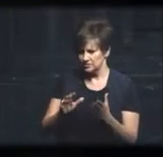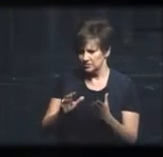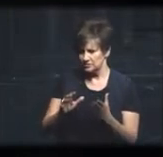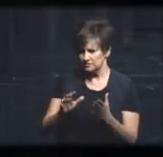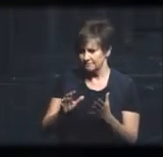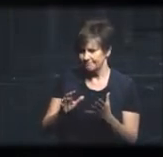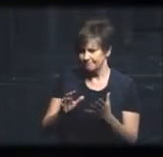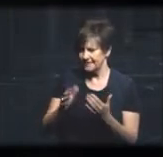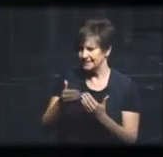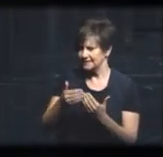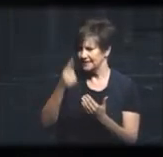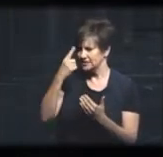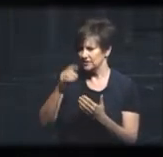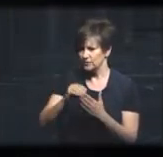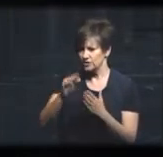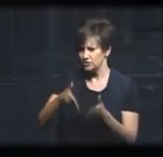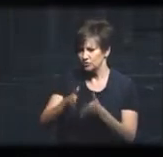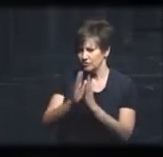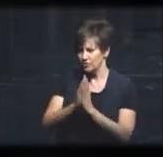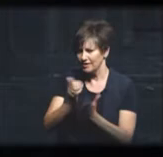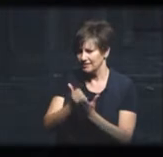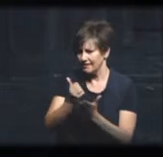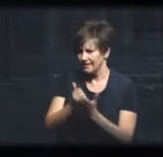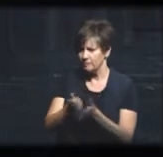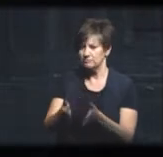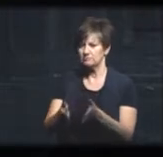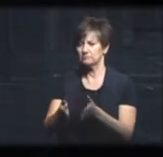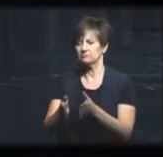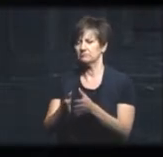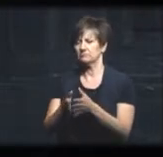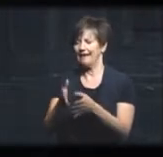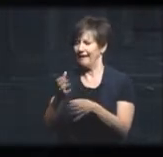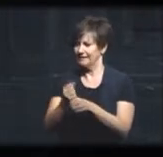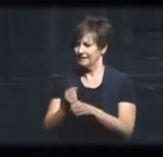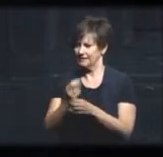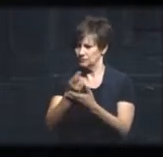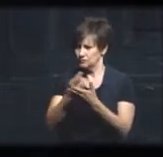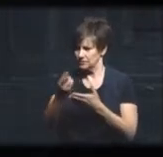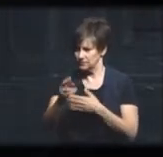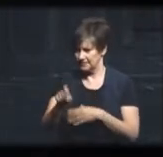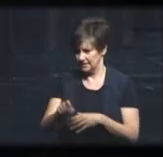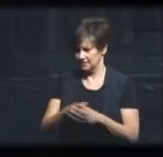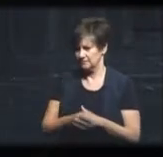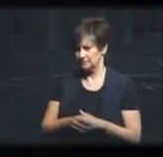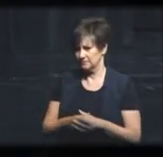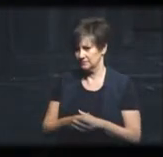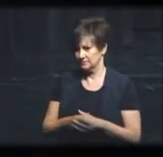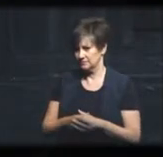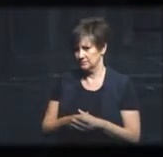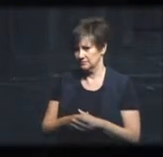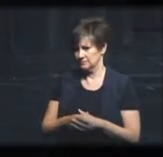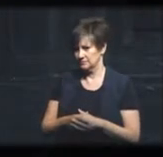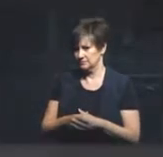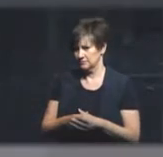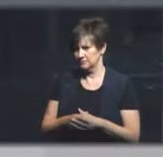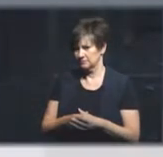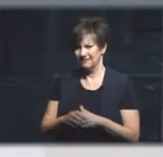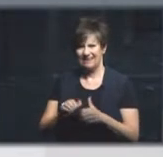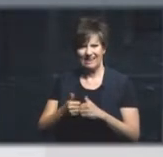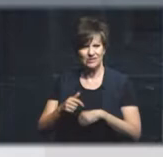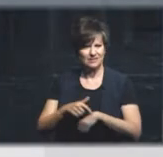it easier for students to be able to request help and ask for help and get the resources they need. How am I doing on